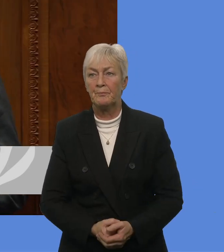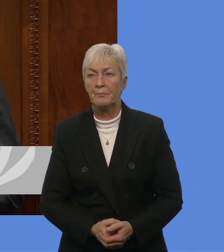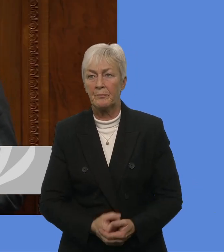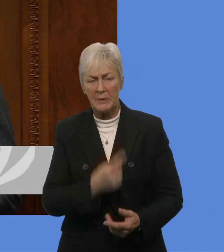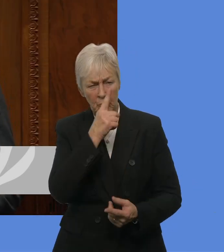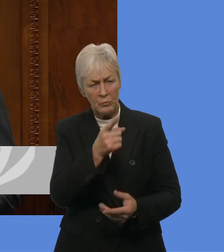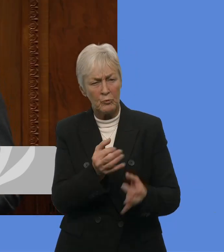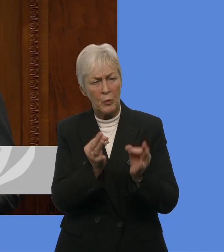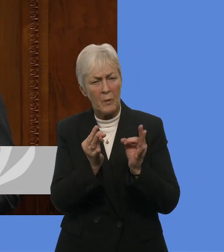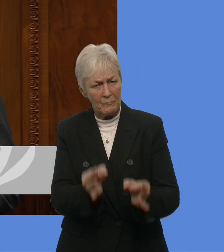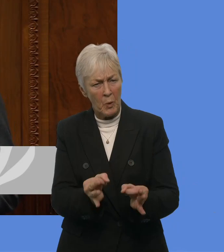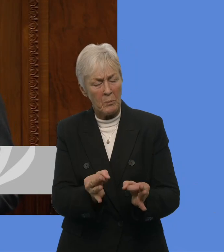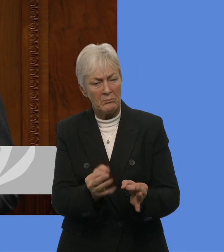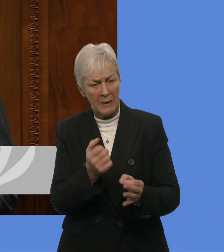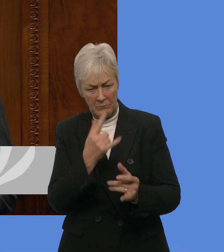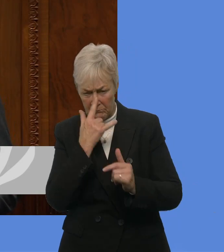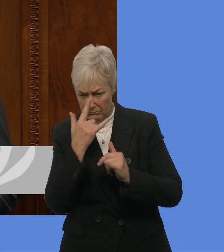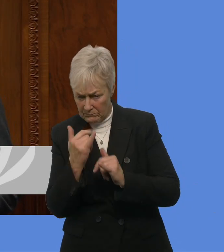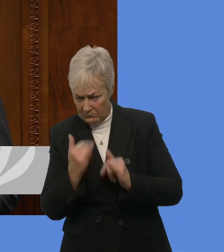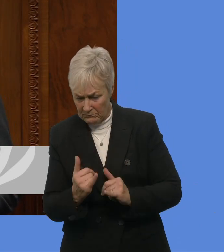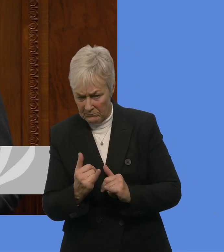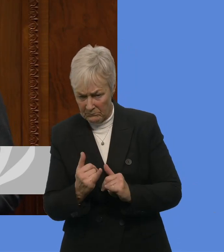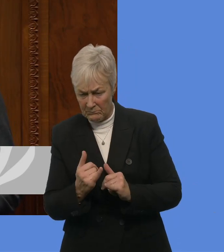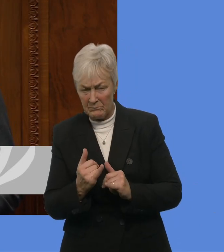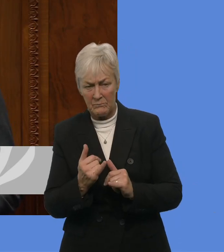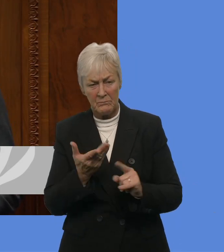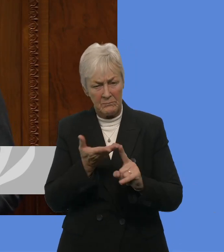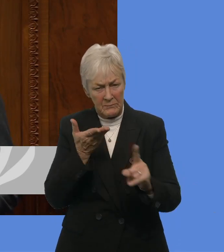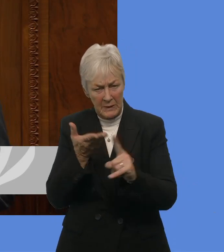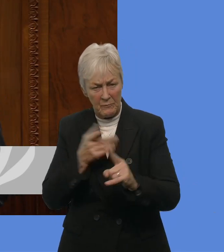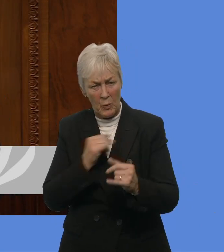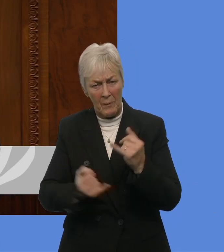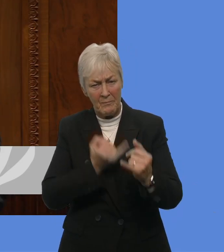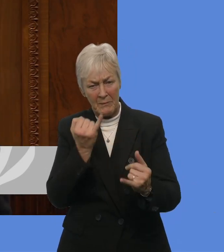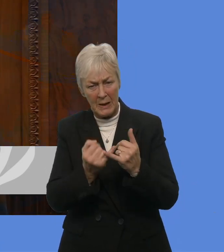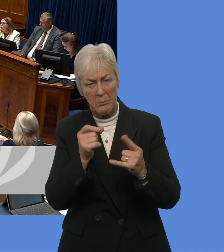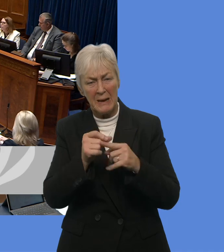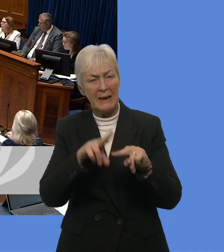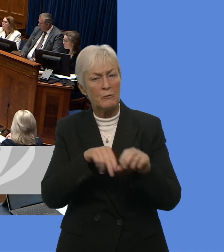me that there will be measurable targets contained in the final version of the PFG?